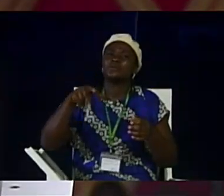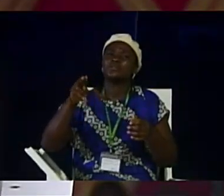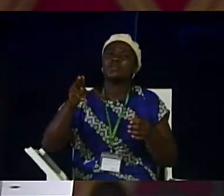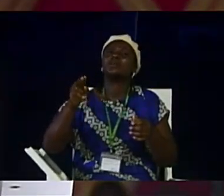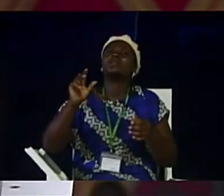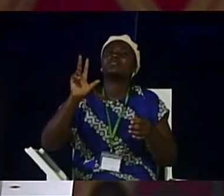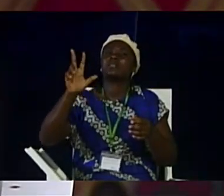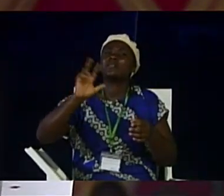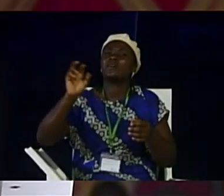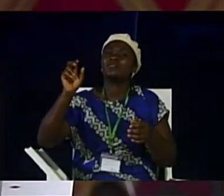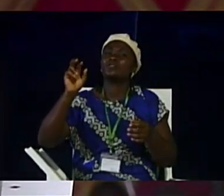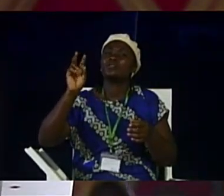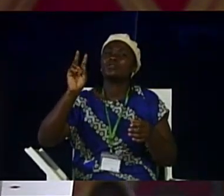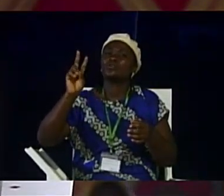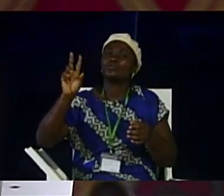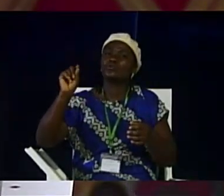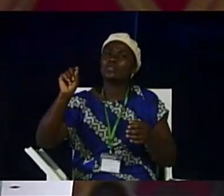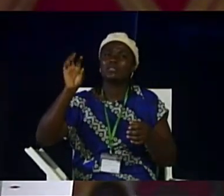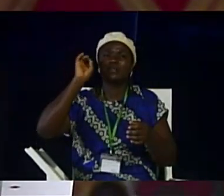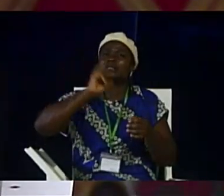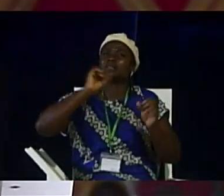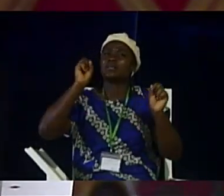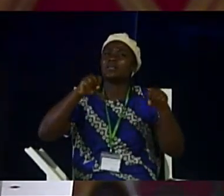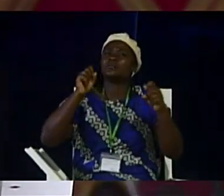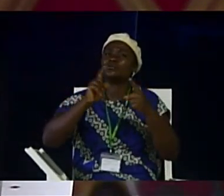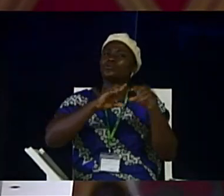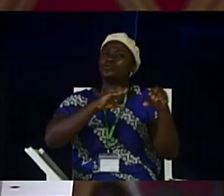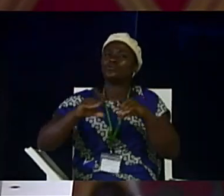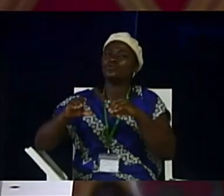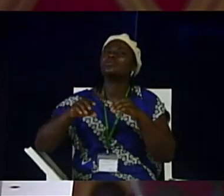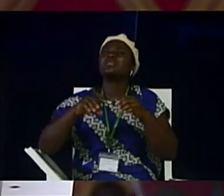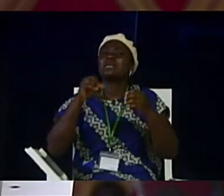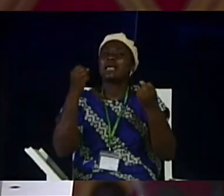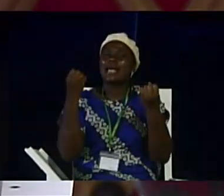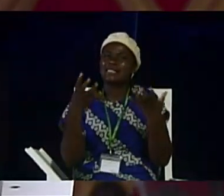Ephesians 3:20, he is able to do exceedingly